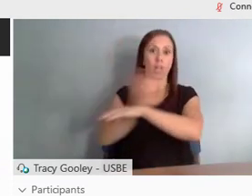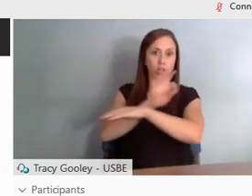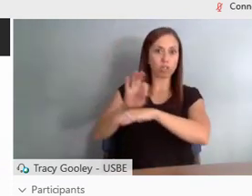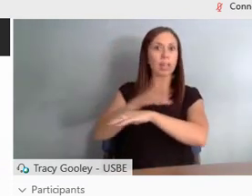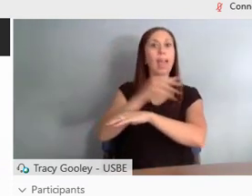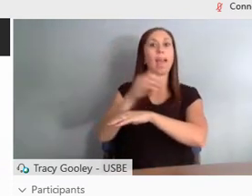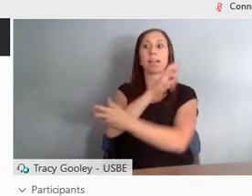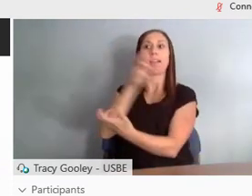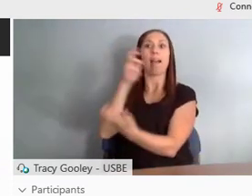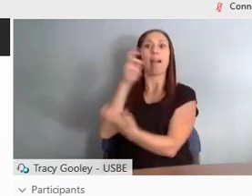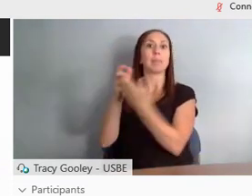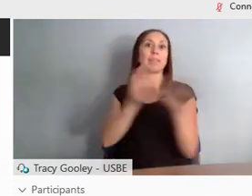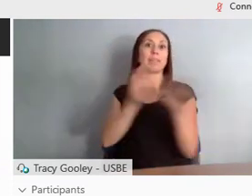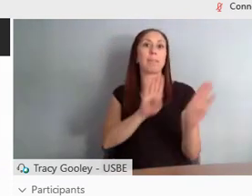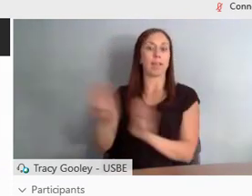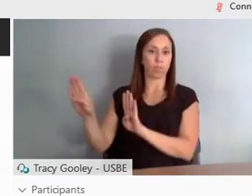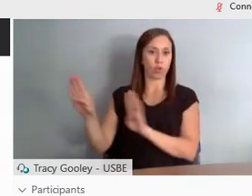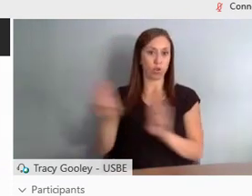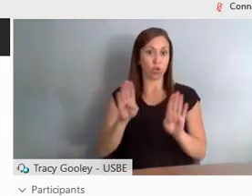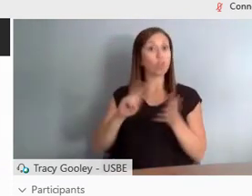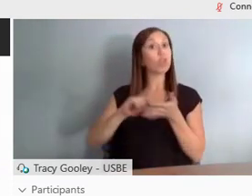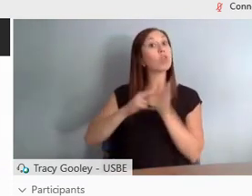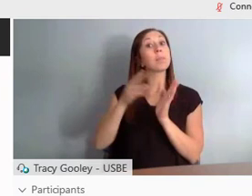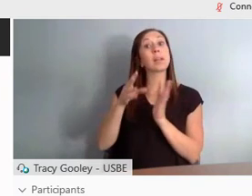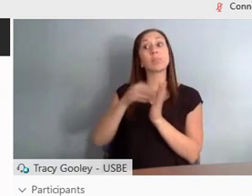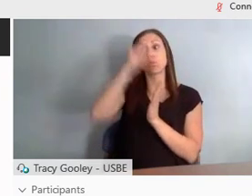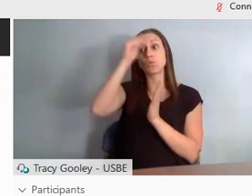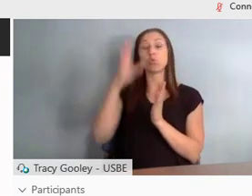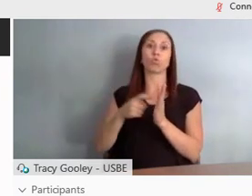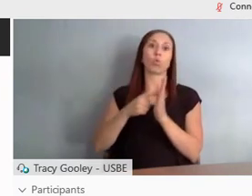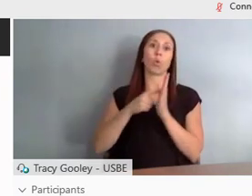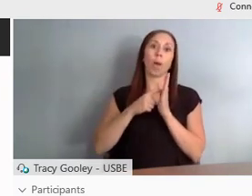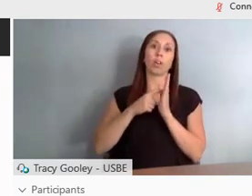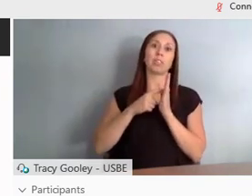adaptive behavior. The student requires extensive,